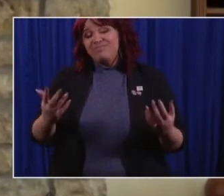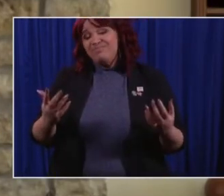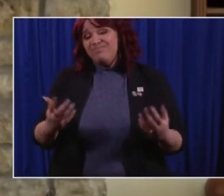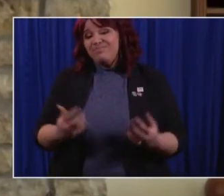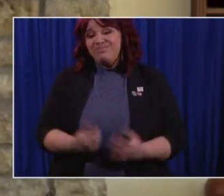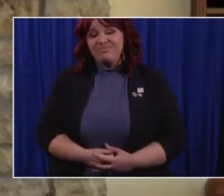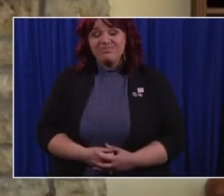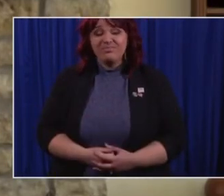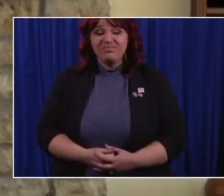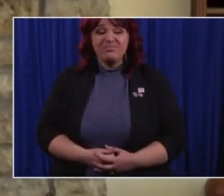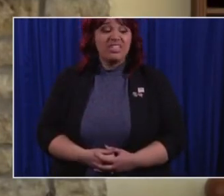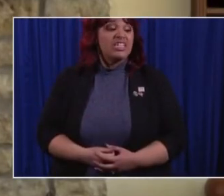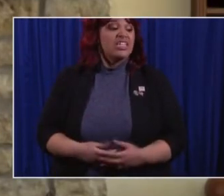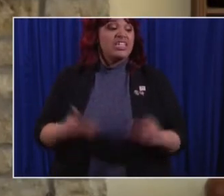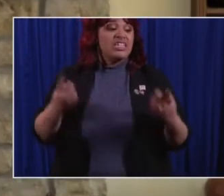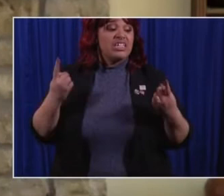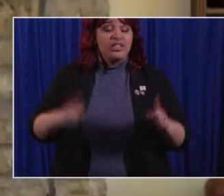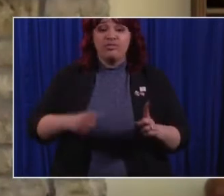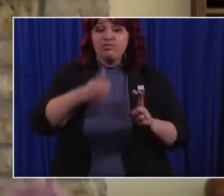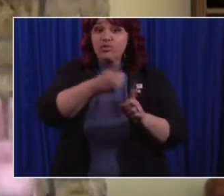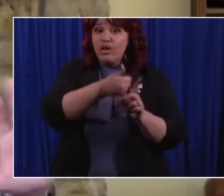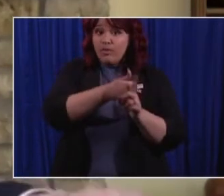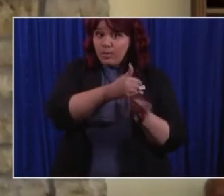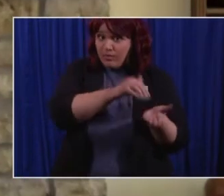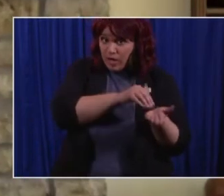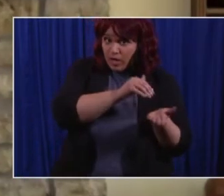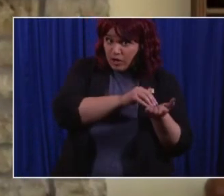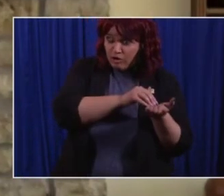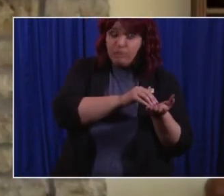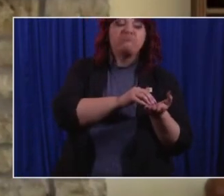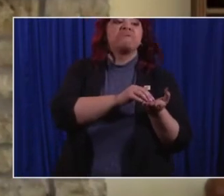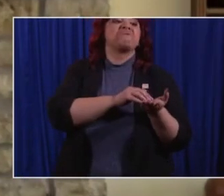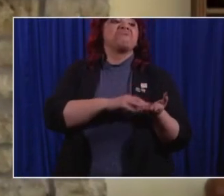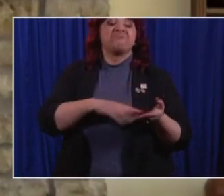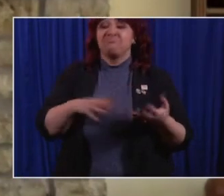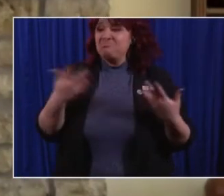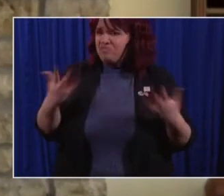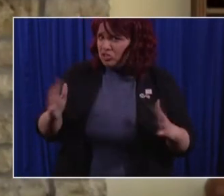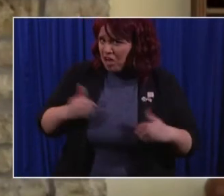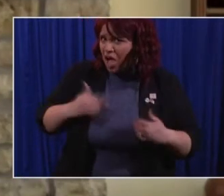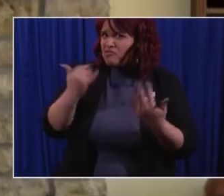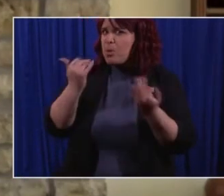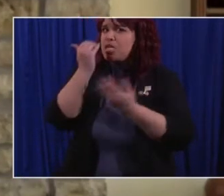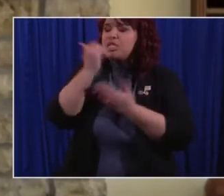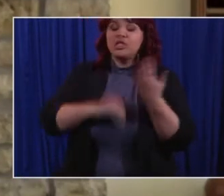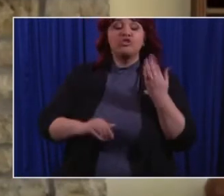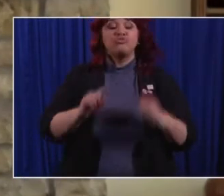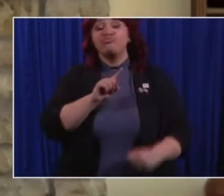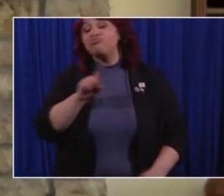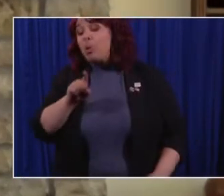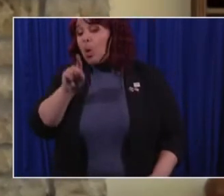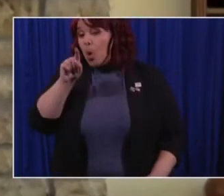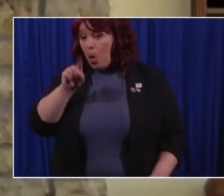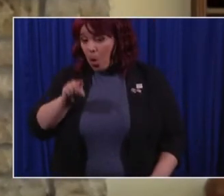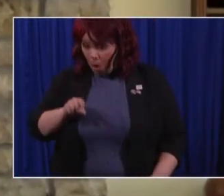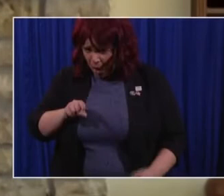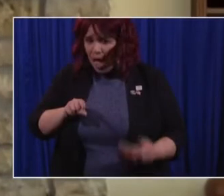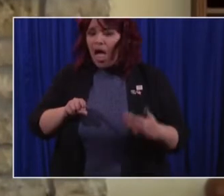who's a provider, if you have a way, if you've got people on your waiting list, and, or if you're a